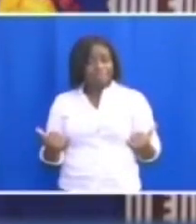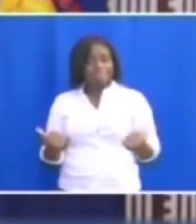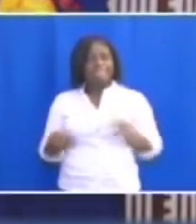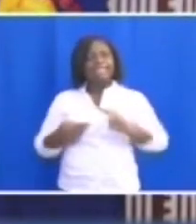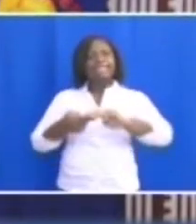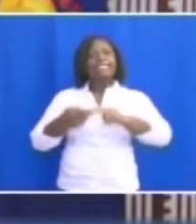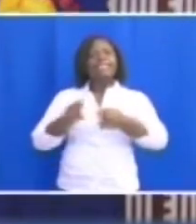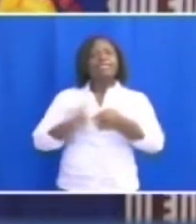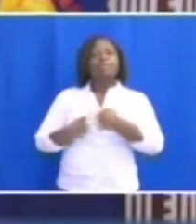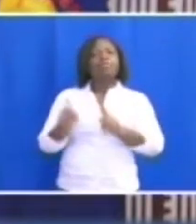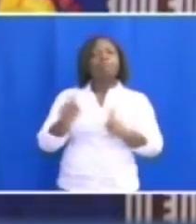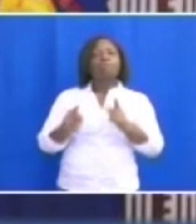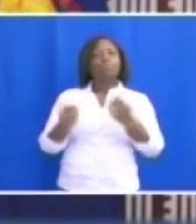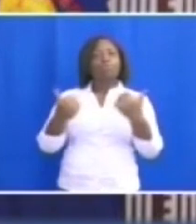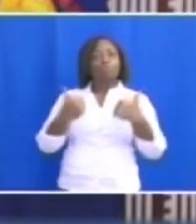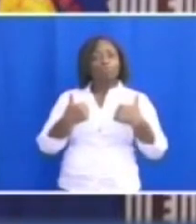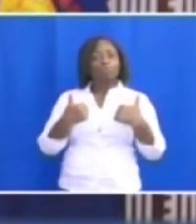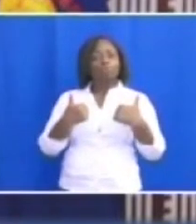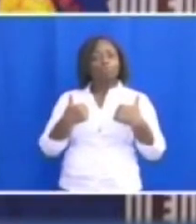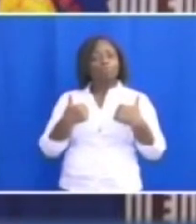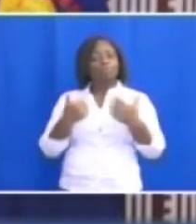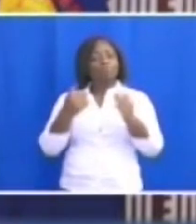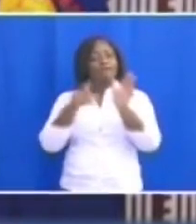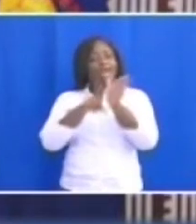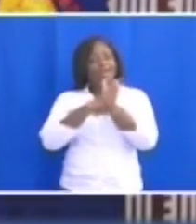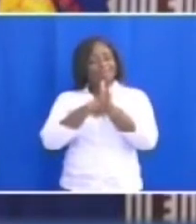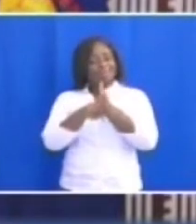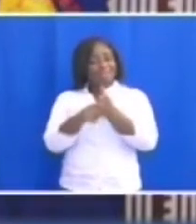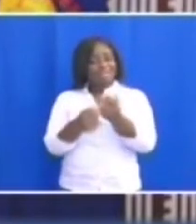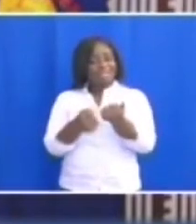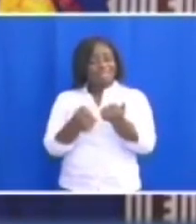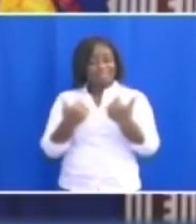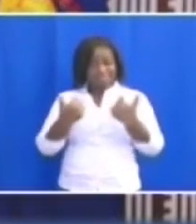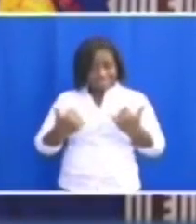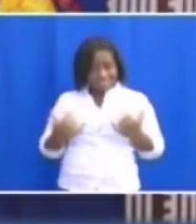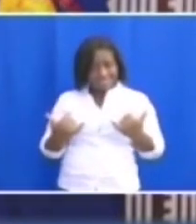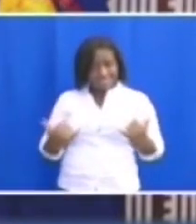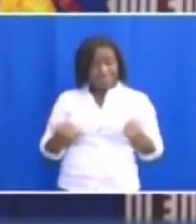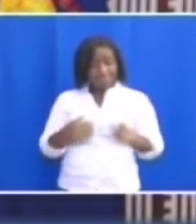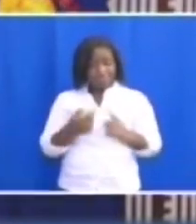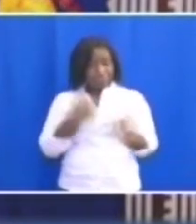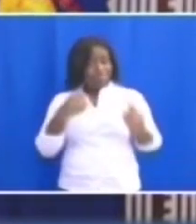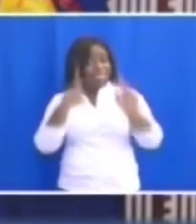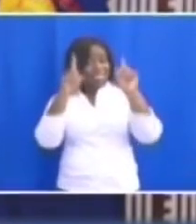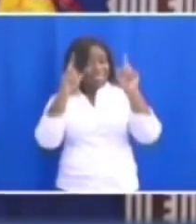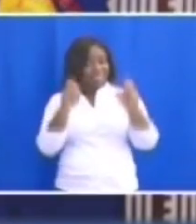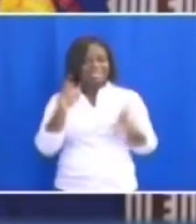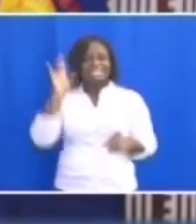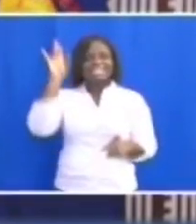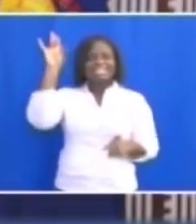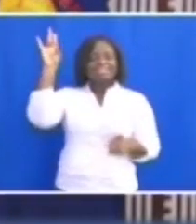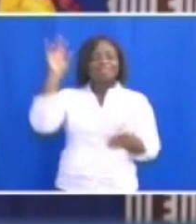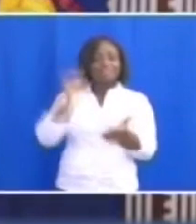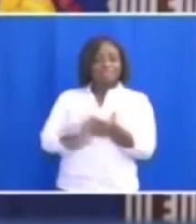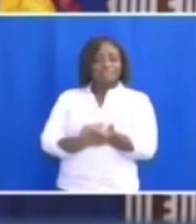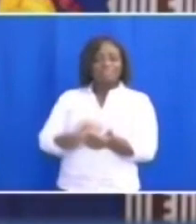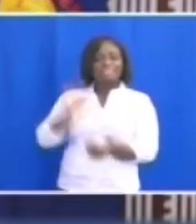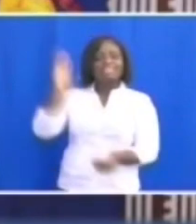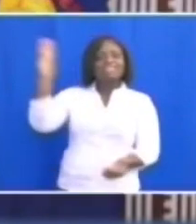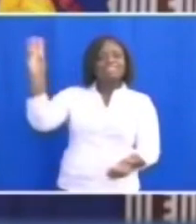total number of people with the virus, that is, active cases from our tests, is